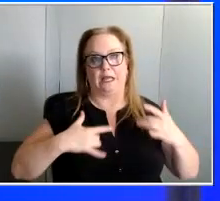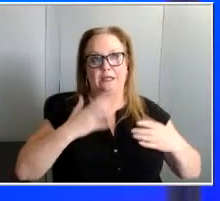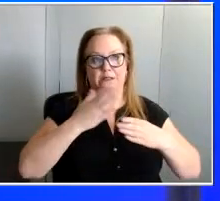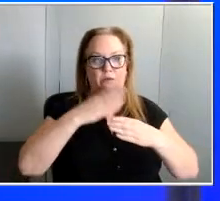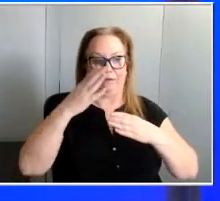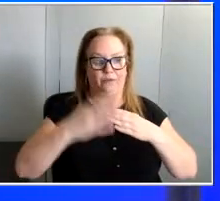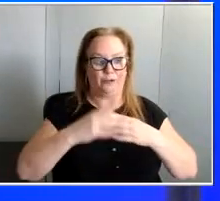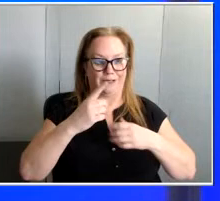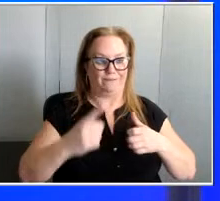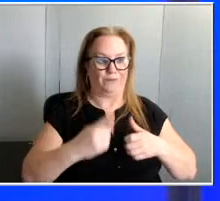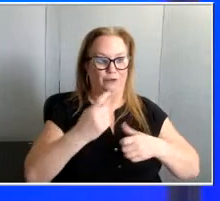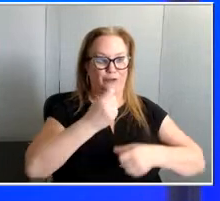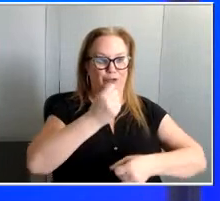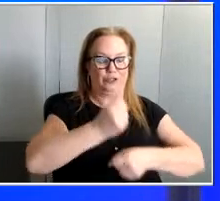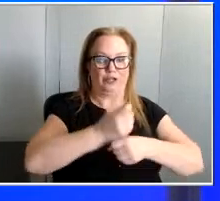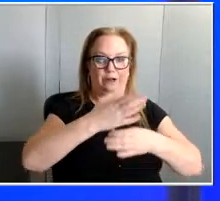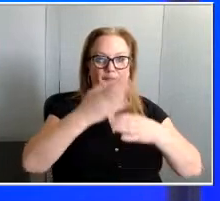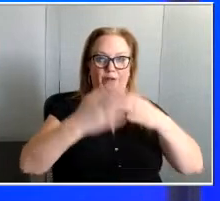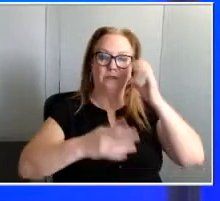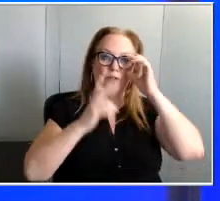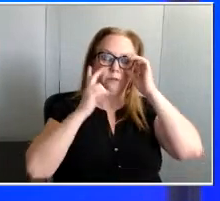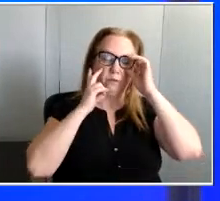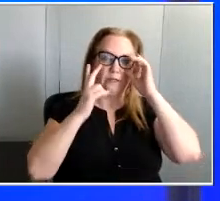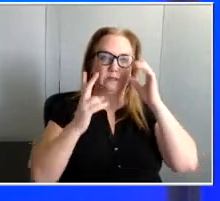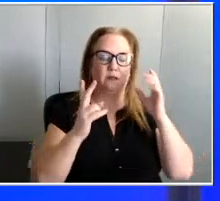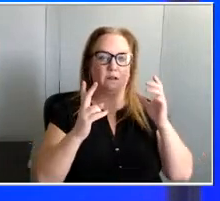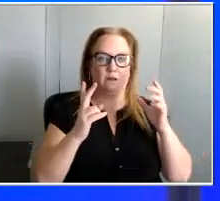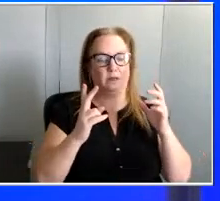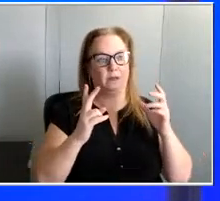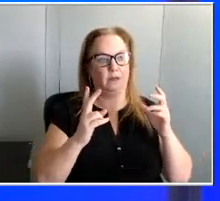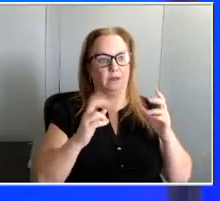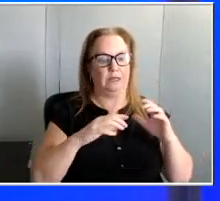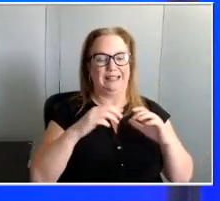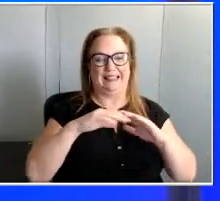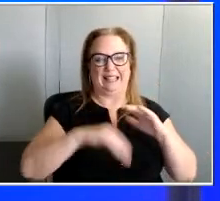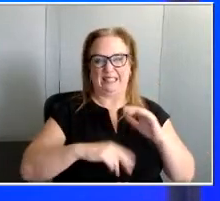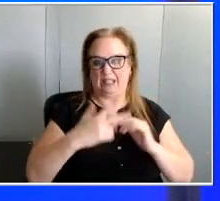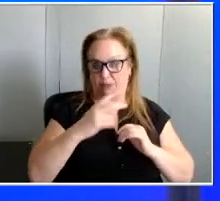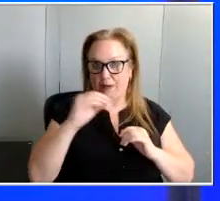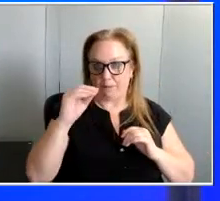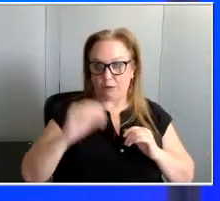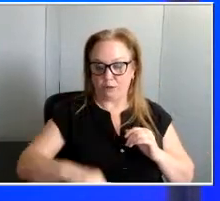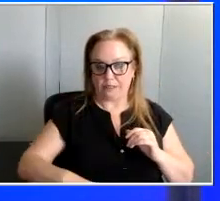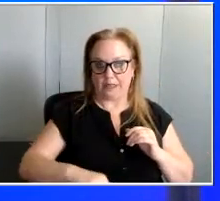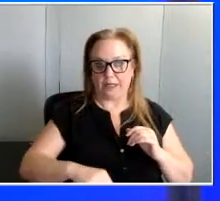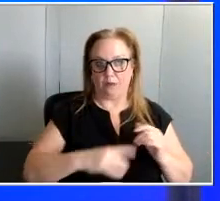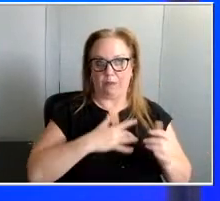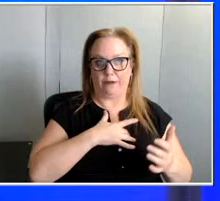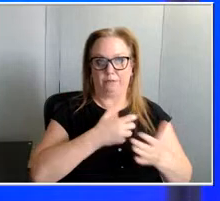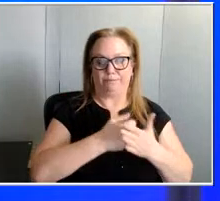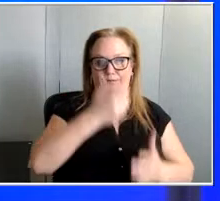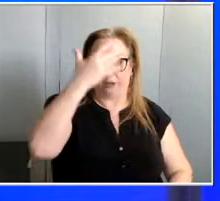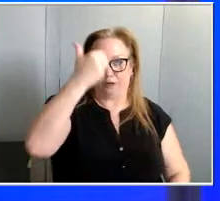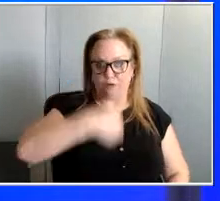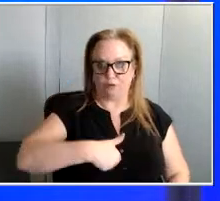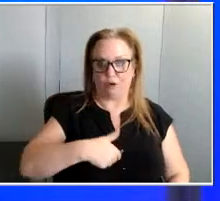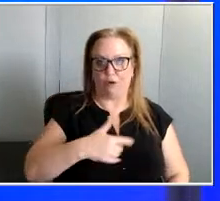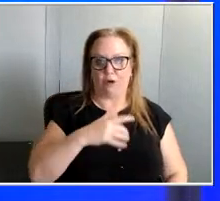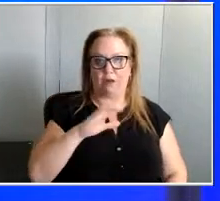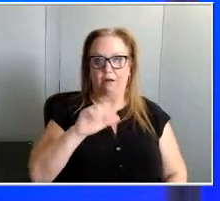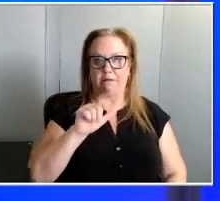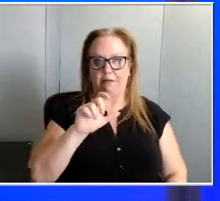first year, we saw where in the past less than 3% of patients with an ischemic stroke were getting clot-busting